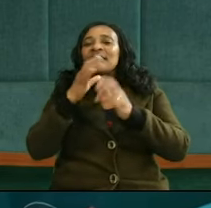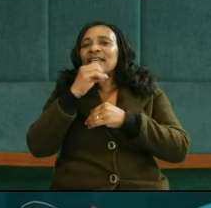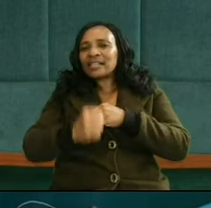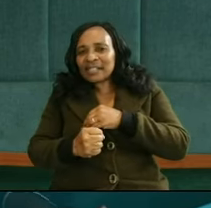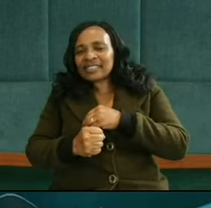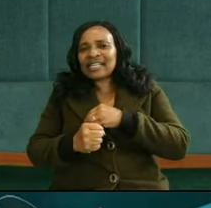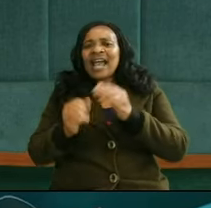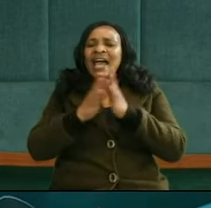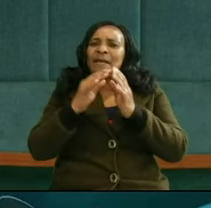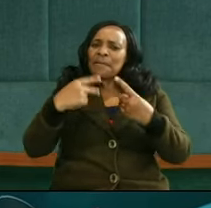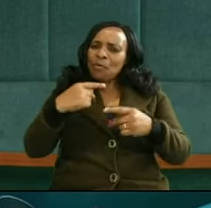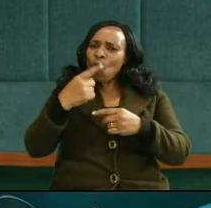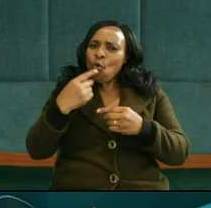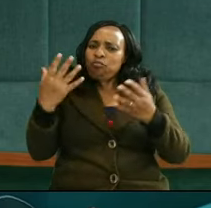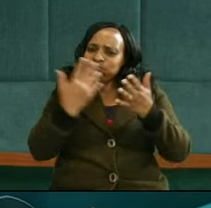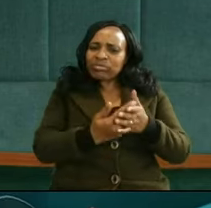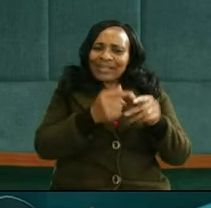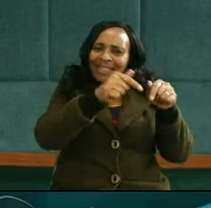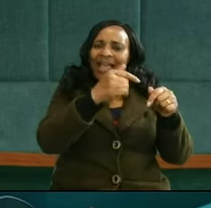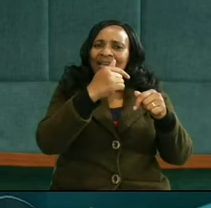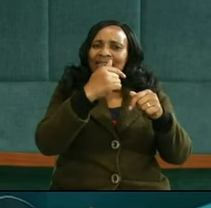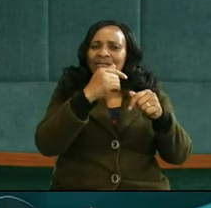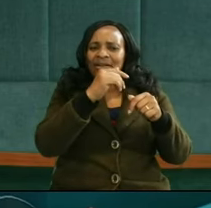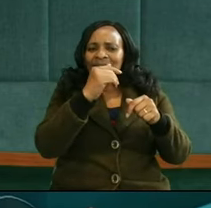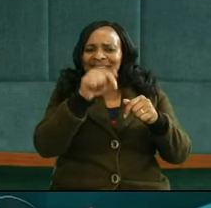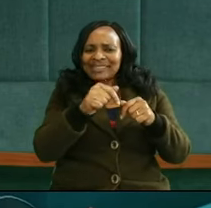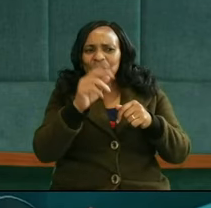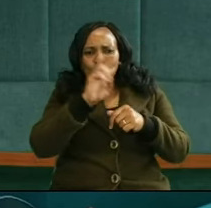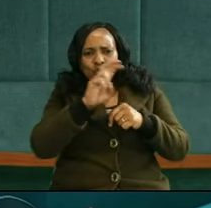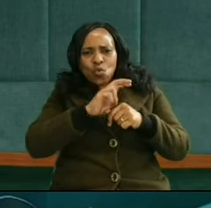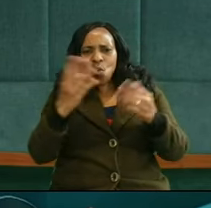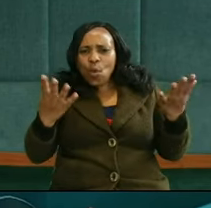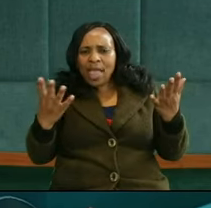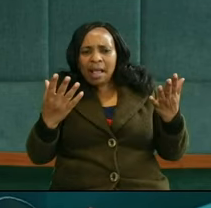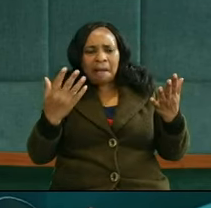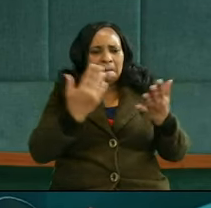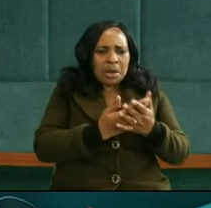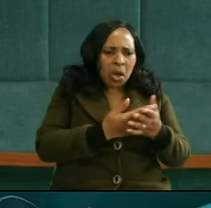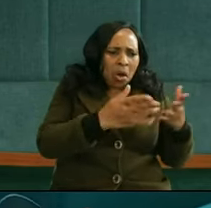the Pharisees who had put them in prison, on coming to look for them in the prison, they